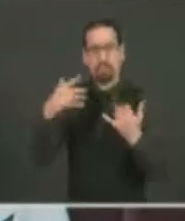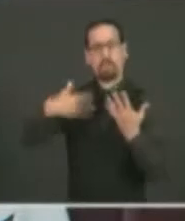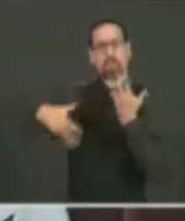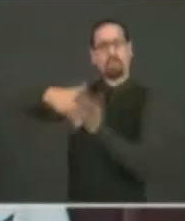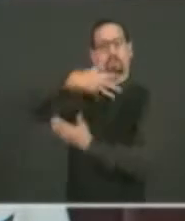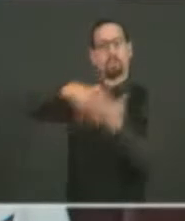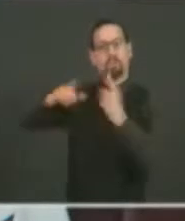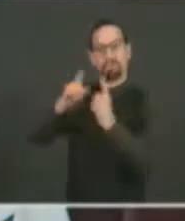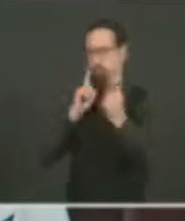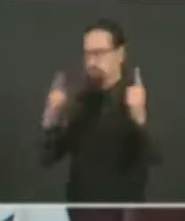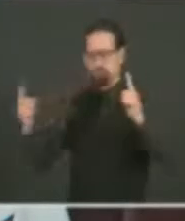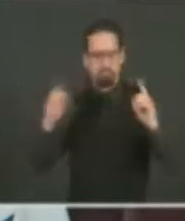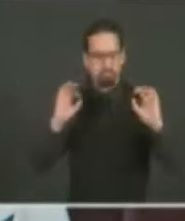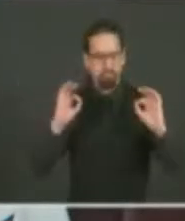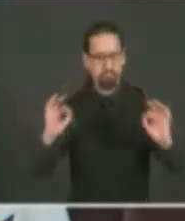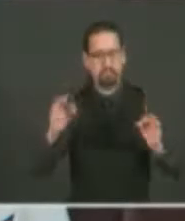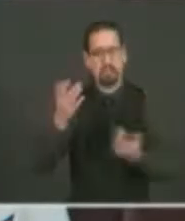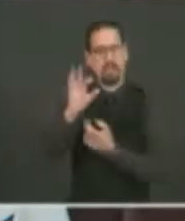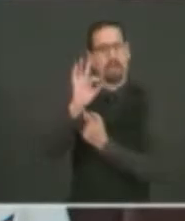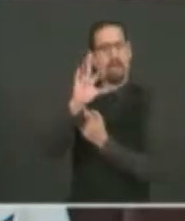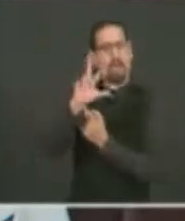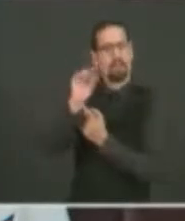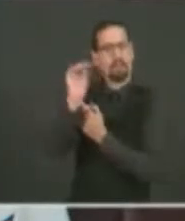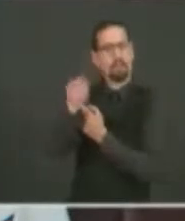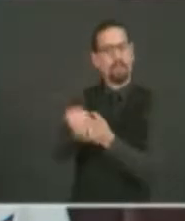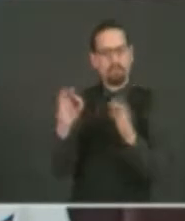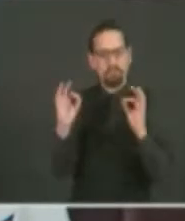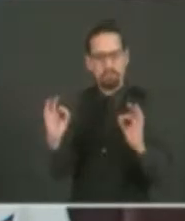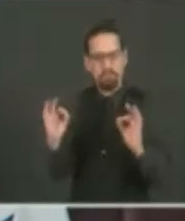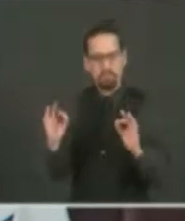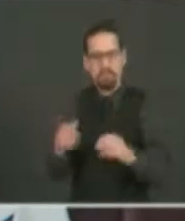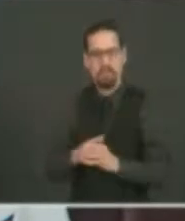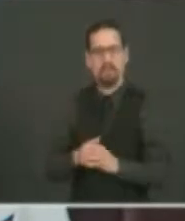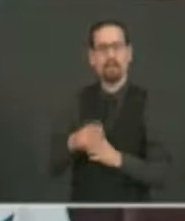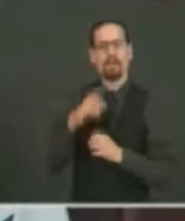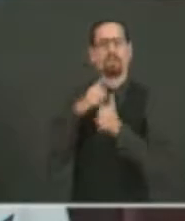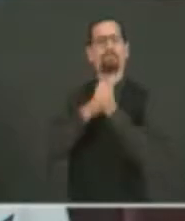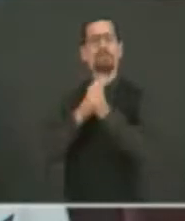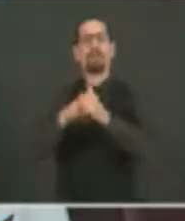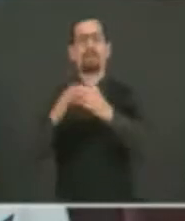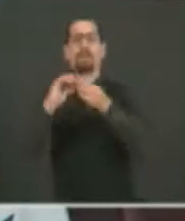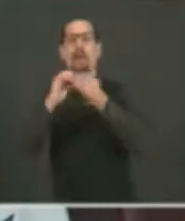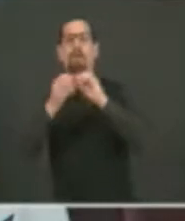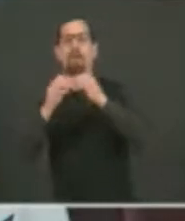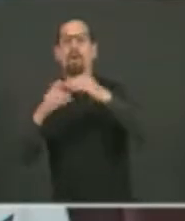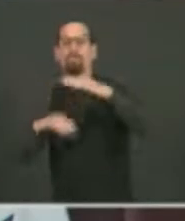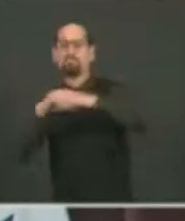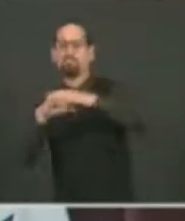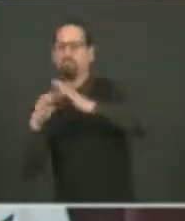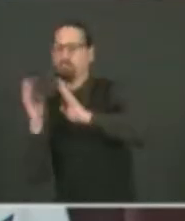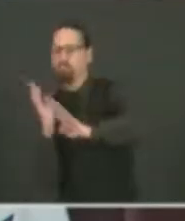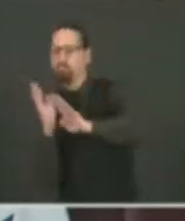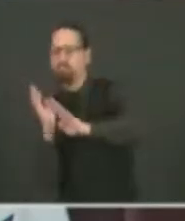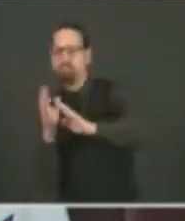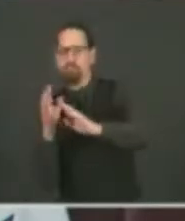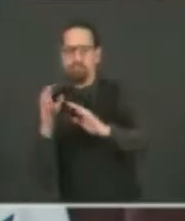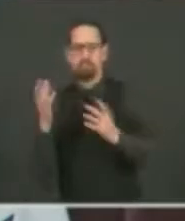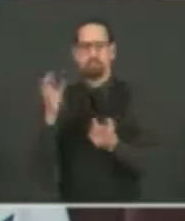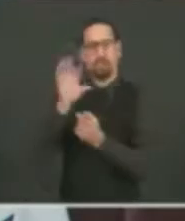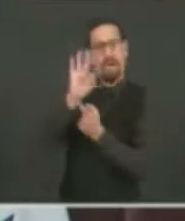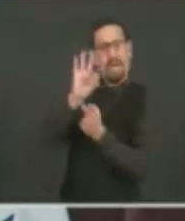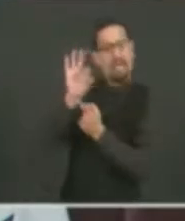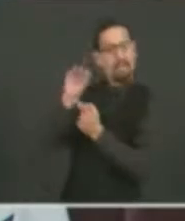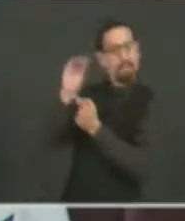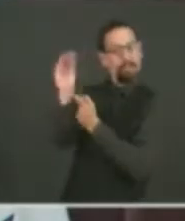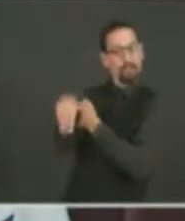social distancing. And 99% of businesses were complying with capacity restrictions. At